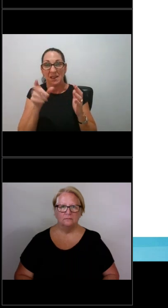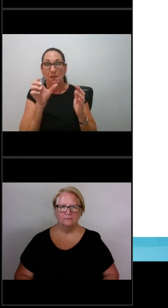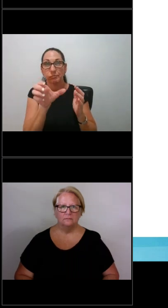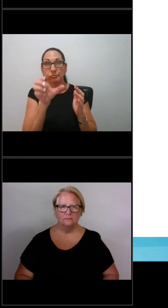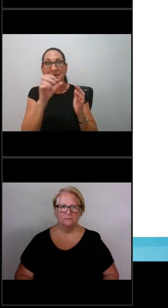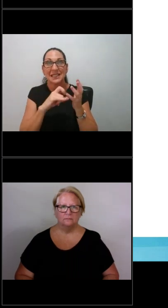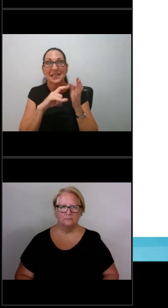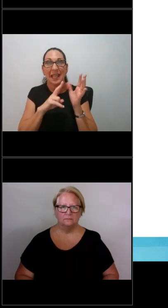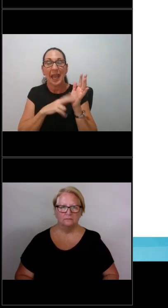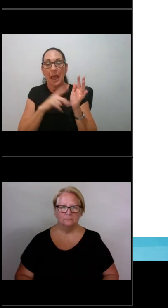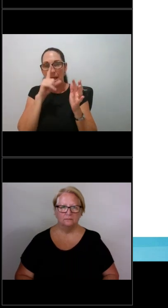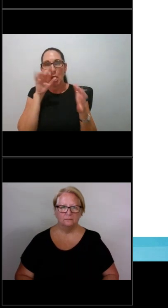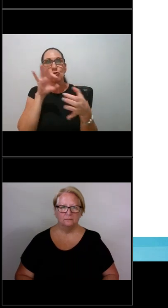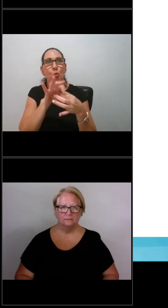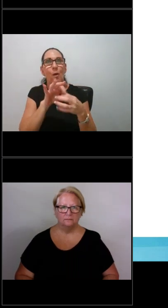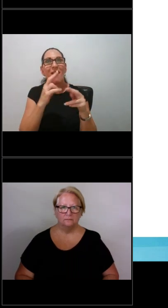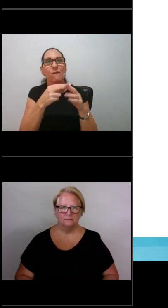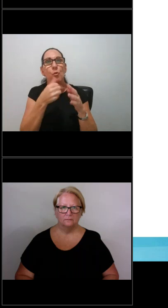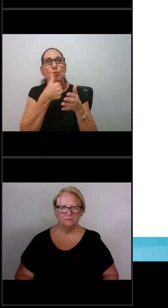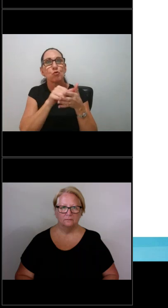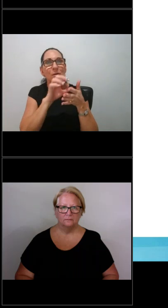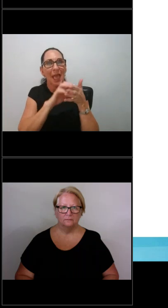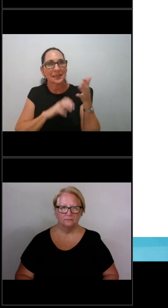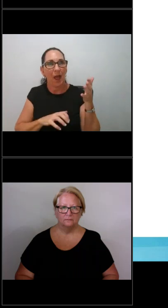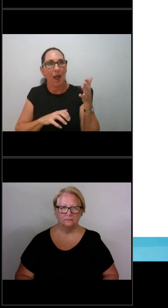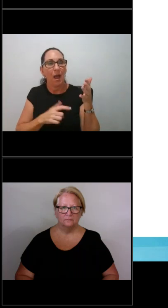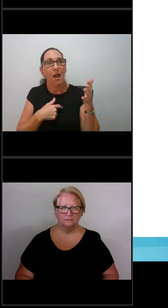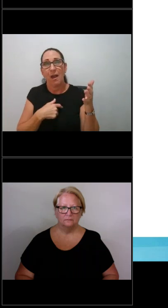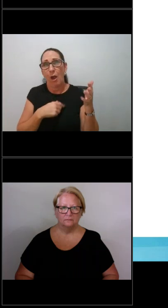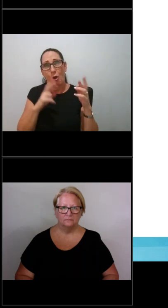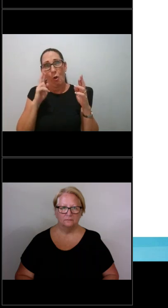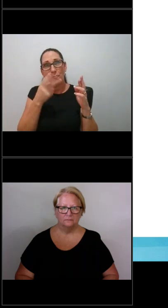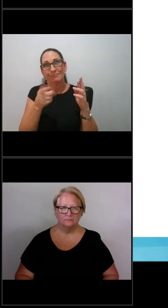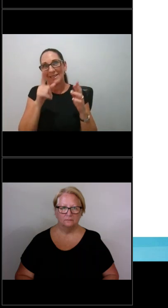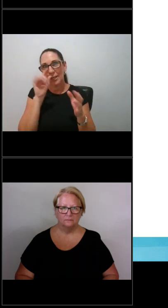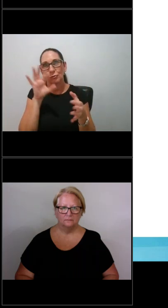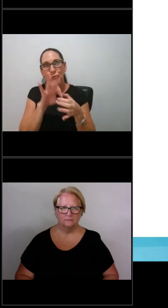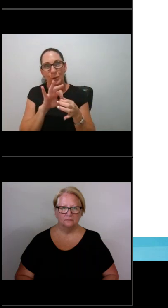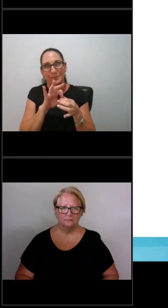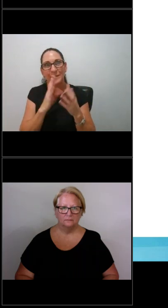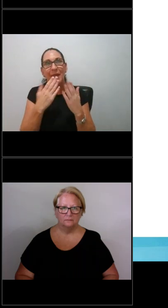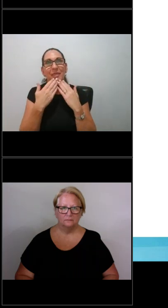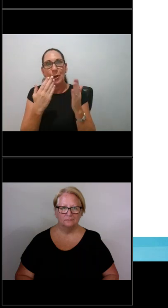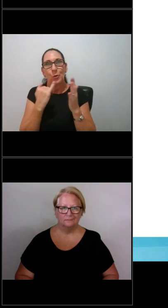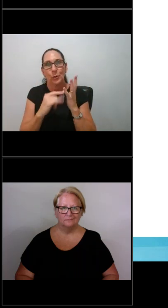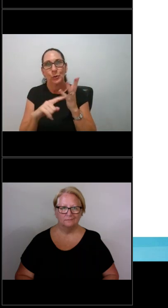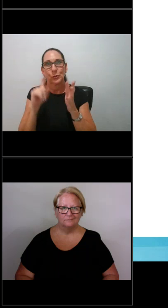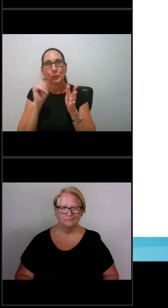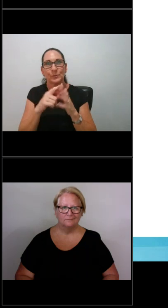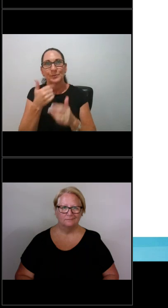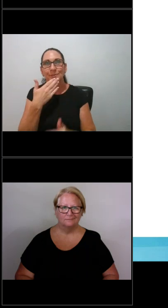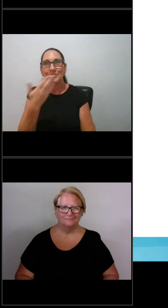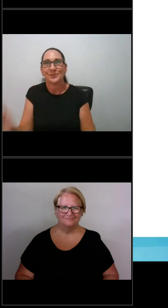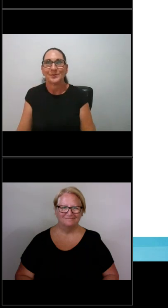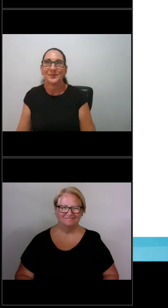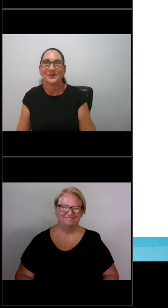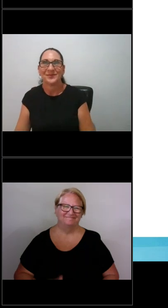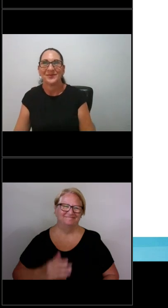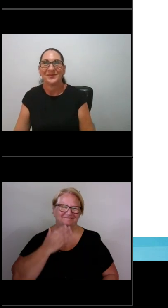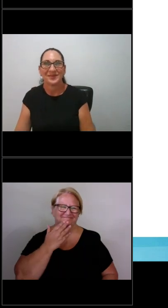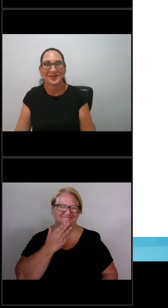can sign up for that. Yeah, and we would love you to do that. And we can include that link to subscribe in